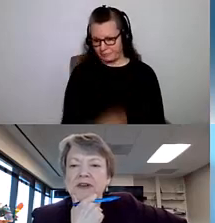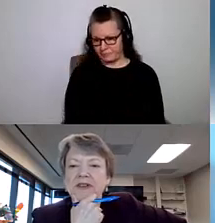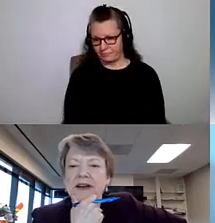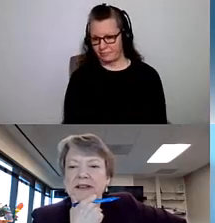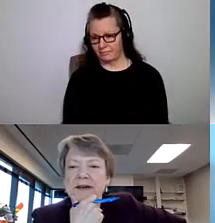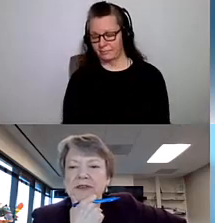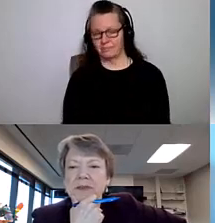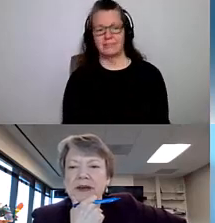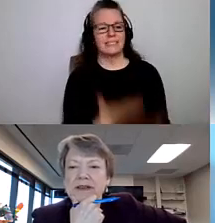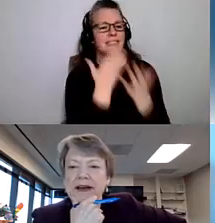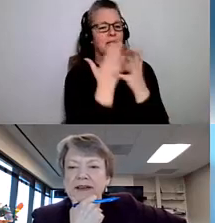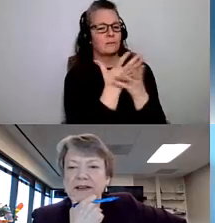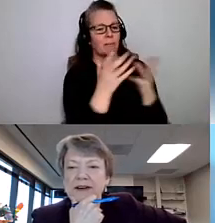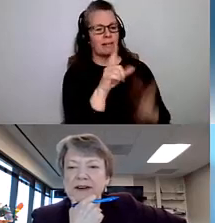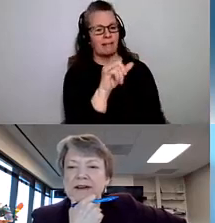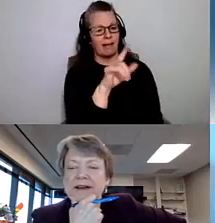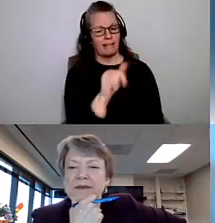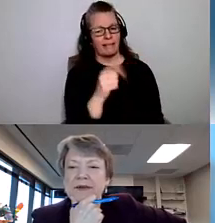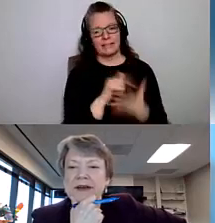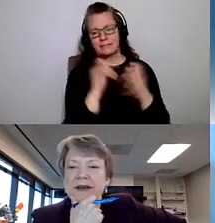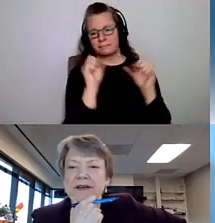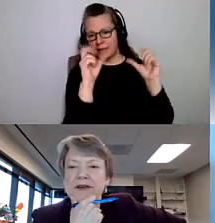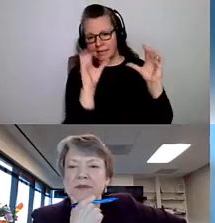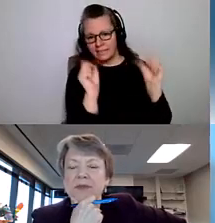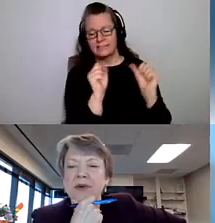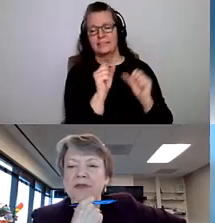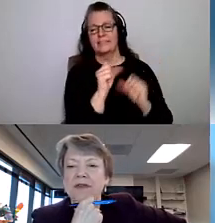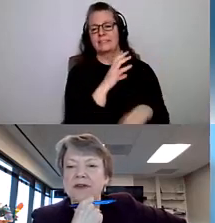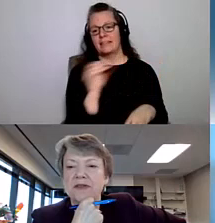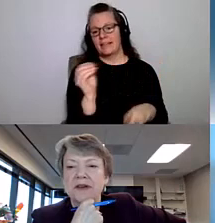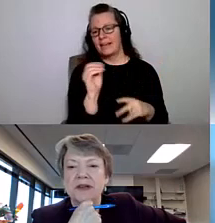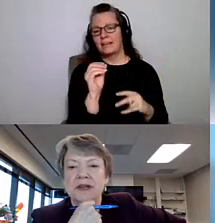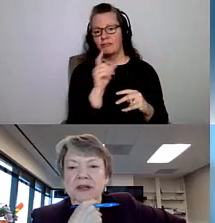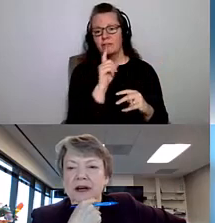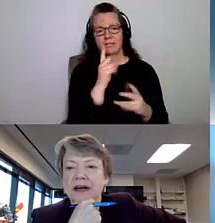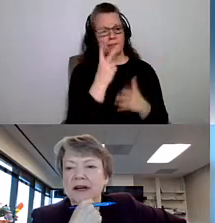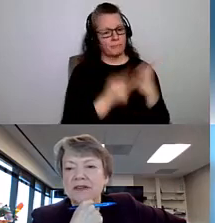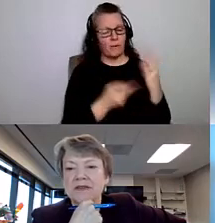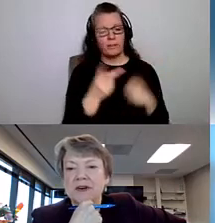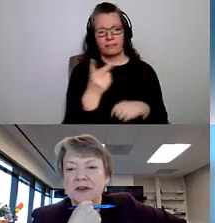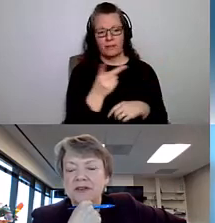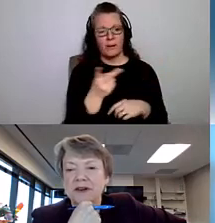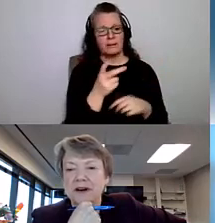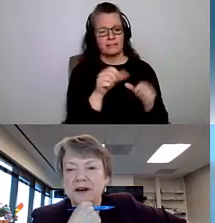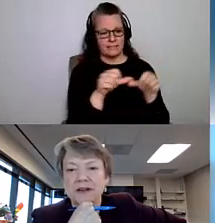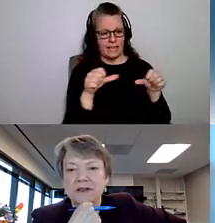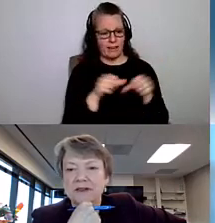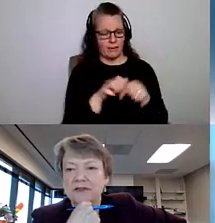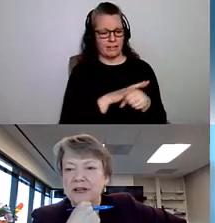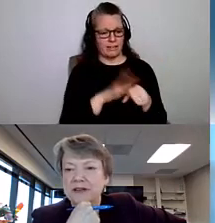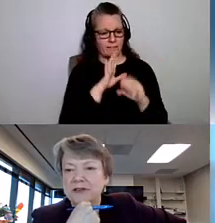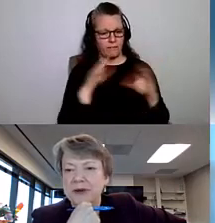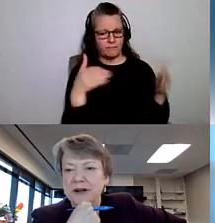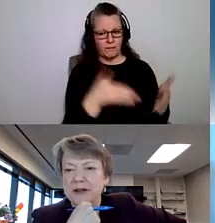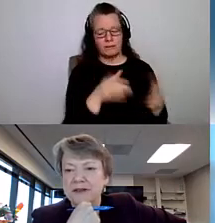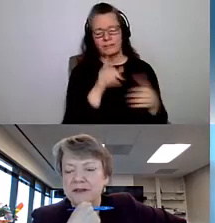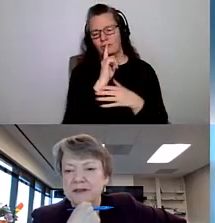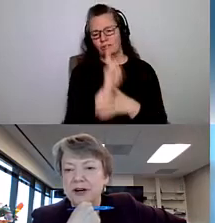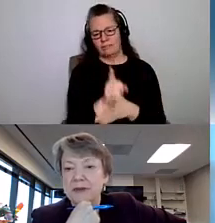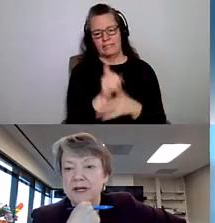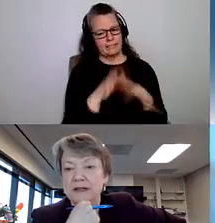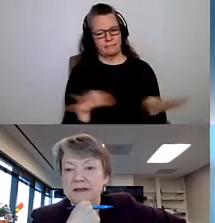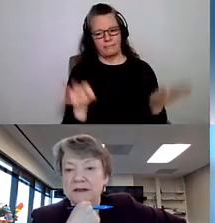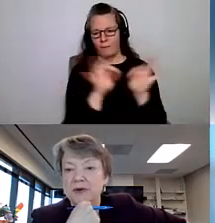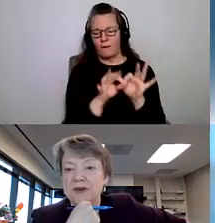Thank you so much, Lila. That was spectacular. And, you know, both of those areas of focus are just really instrumental